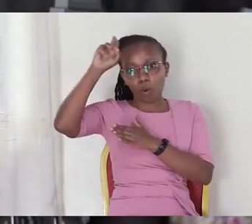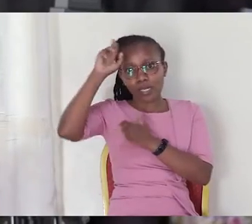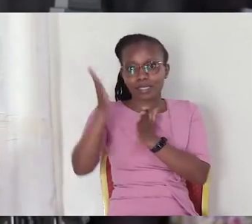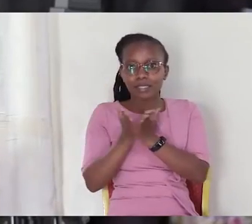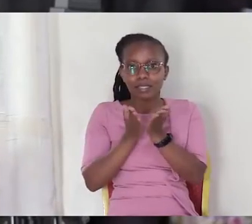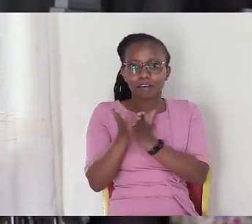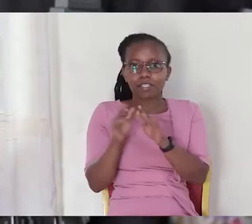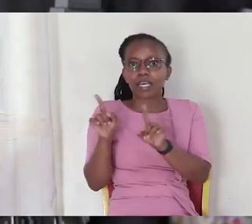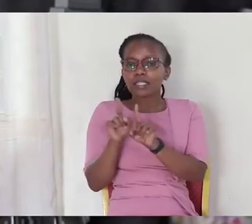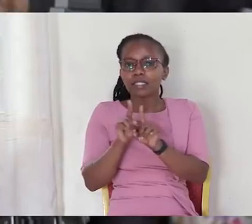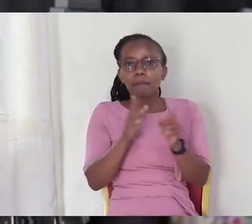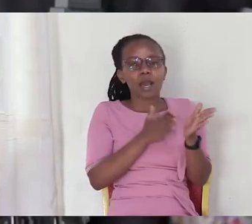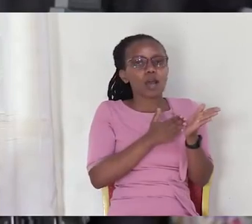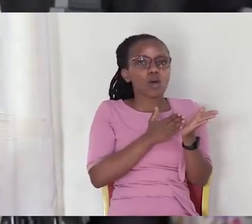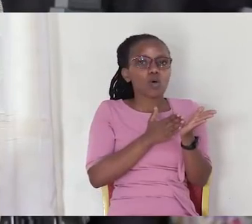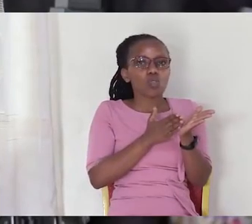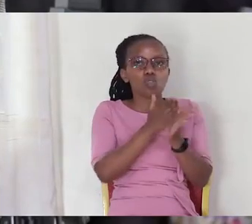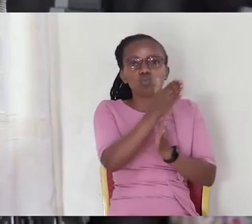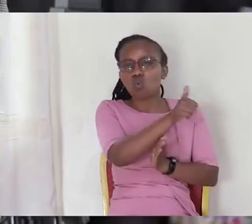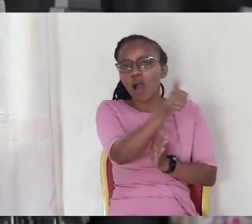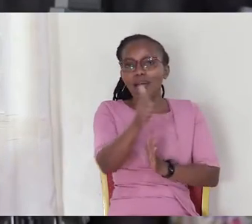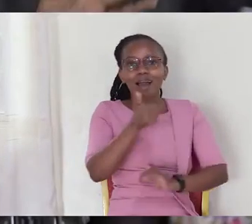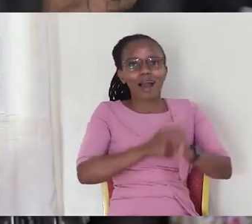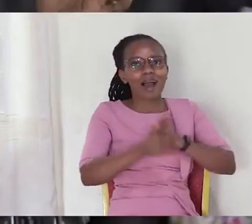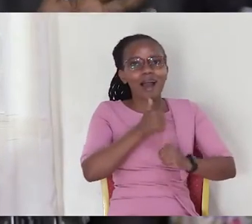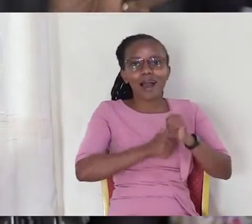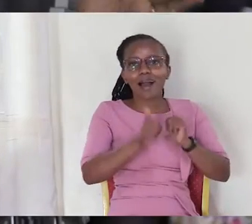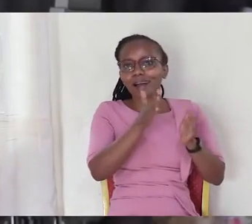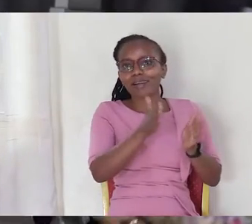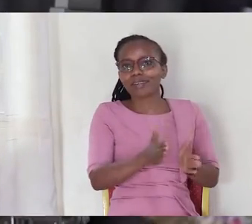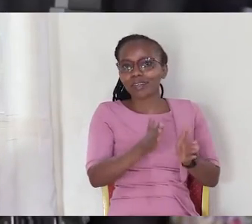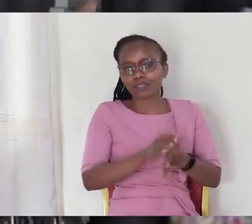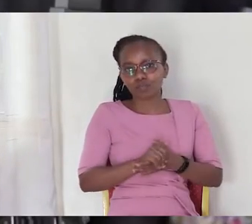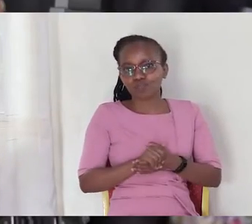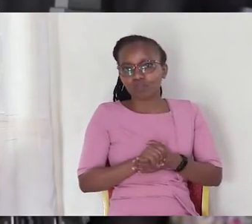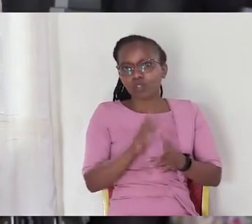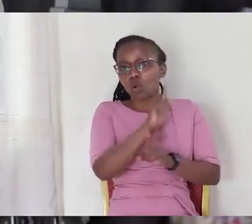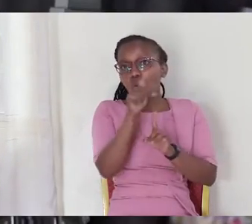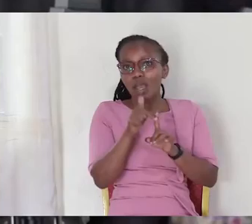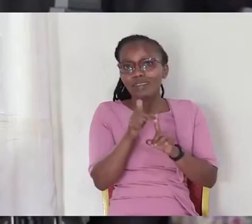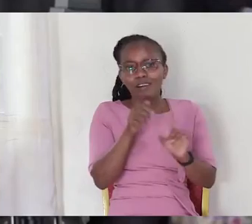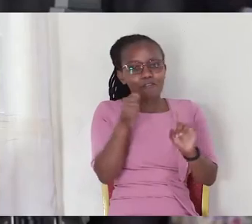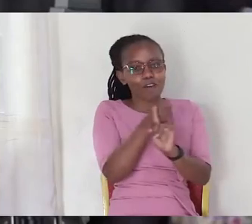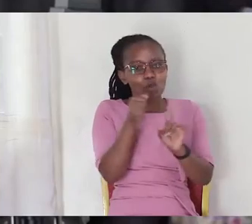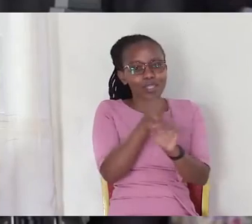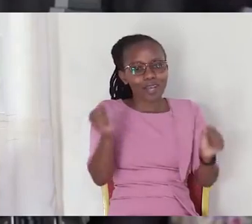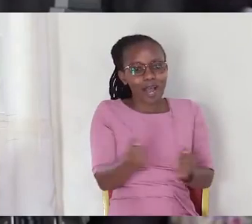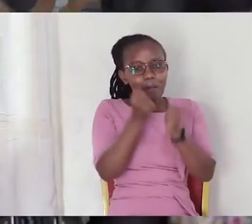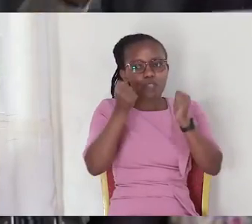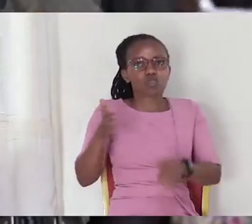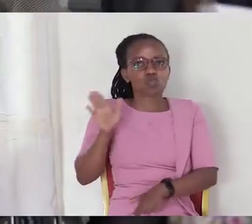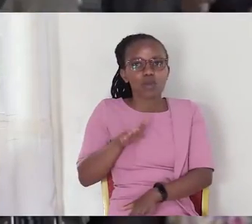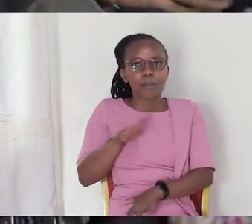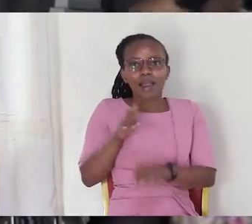and also through GEC and other actors. That is also required, so that when these kind of things happen to our women,